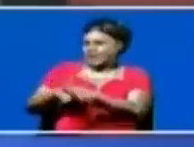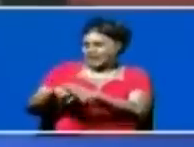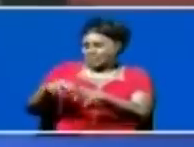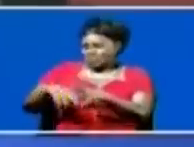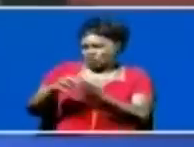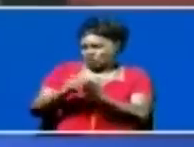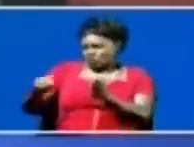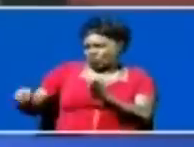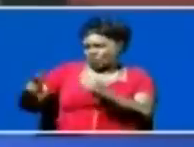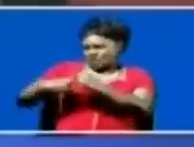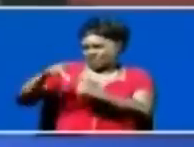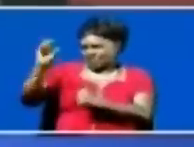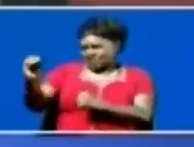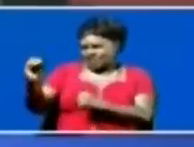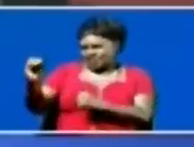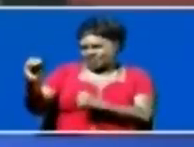remove